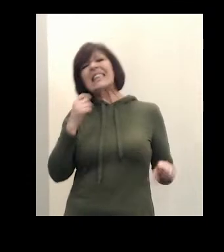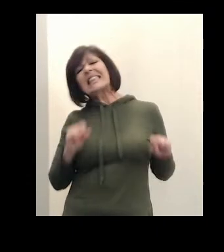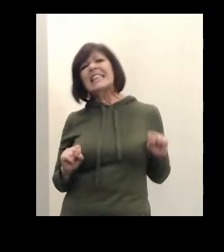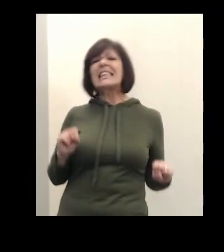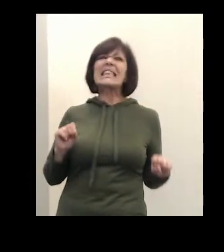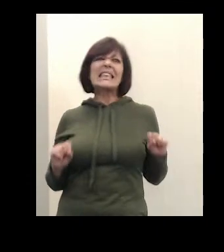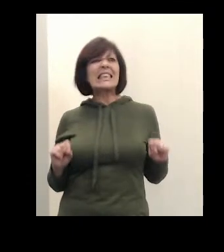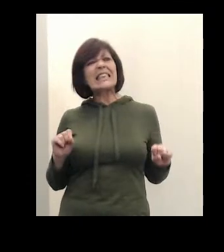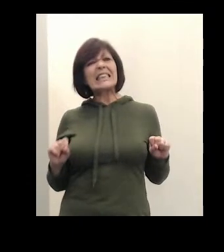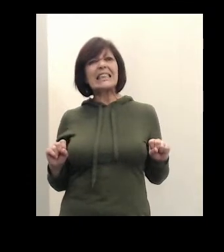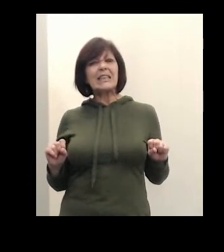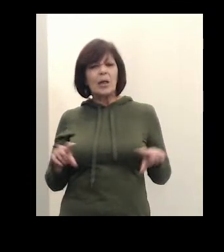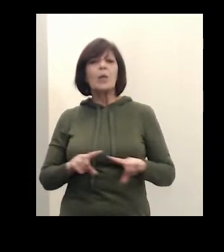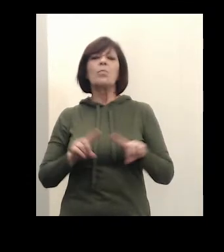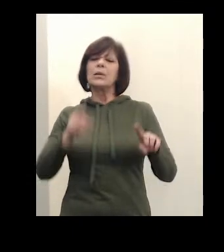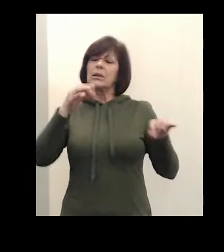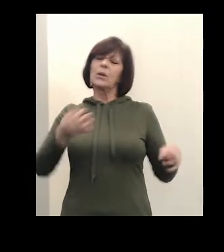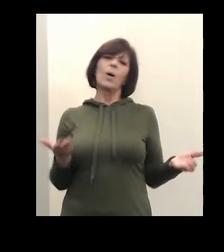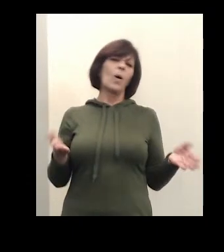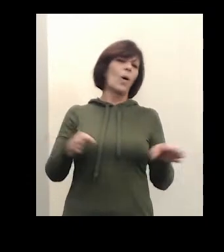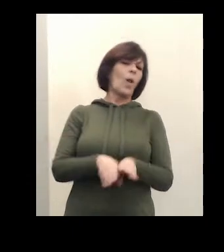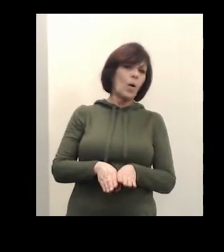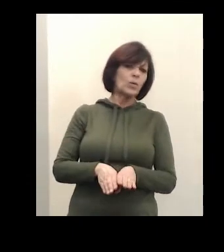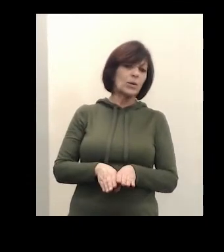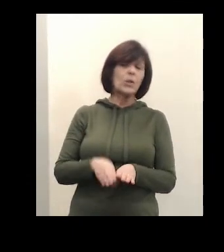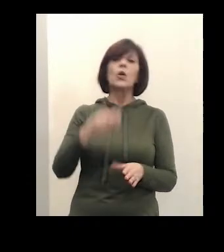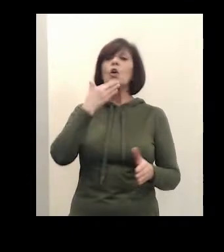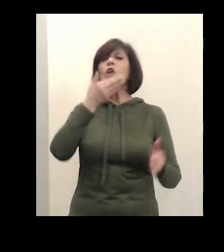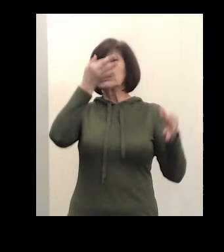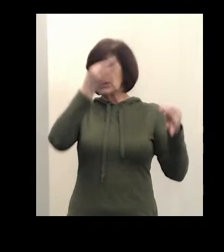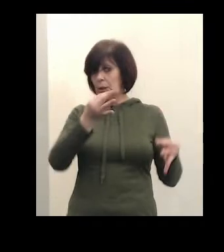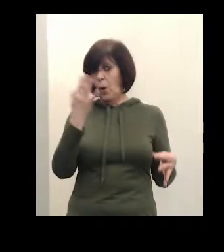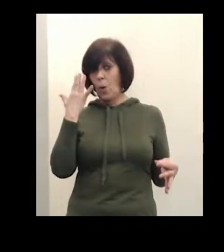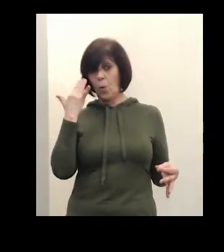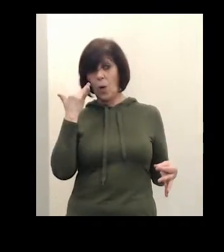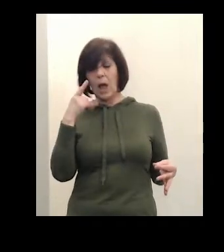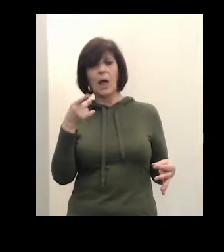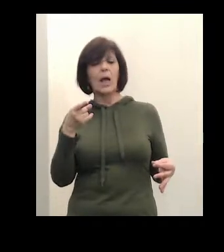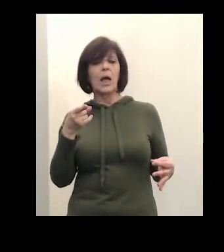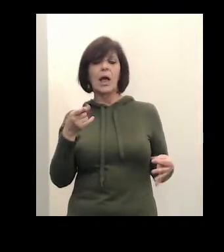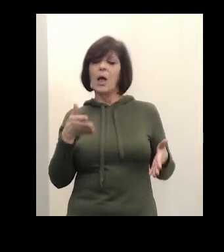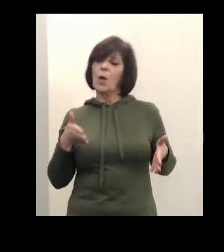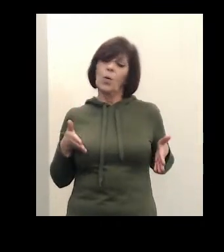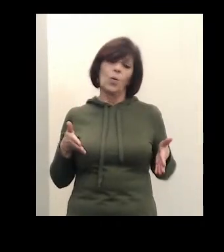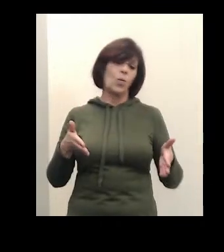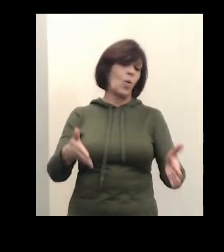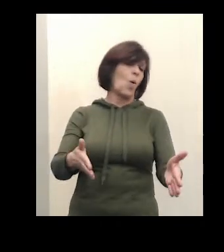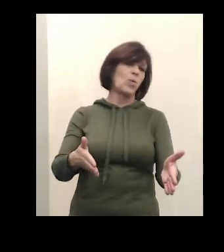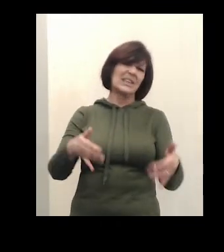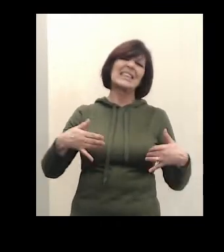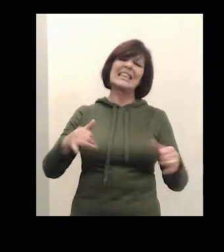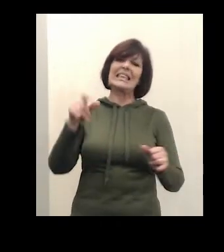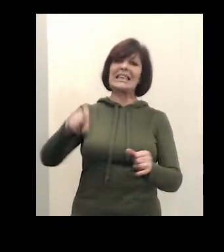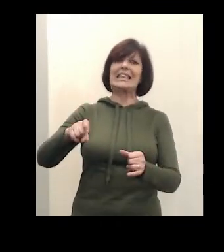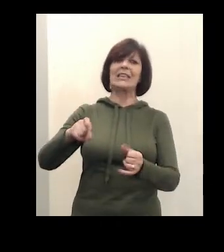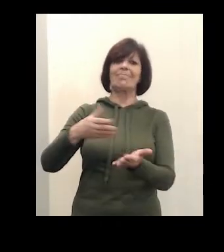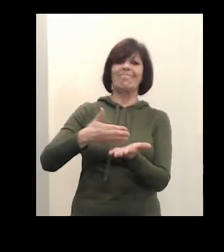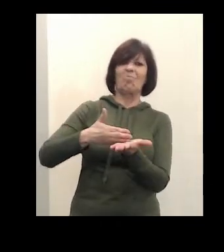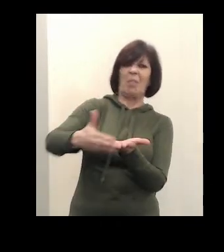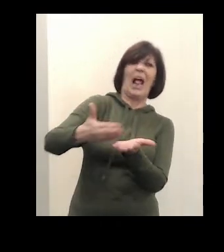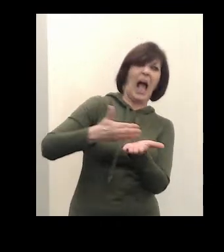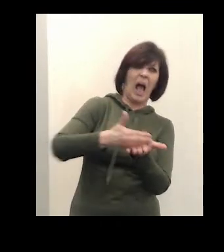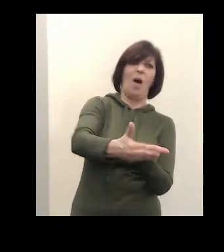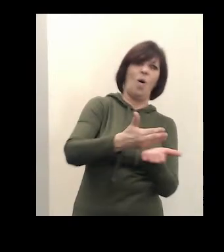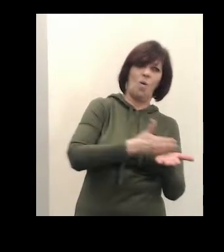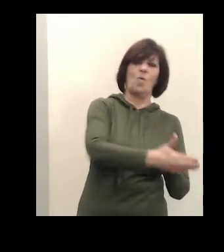school today. They changed their mind. That was a good decision, because there is still a lot of parts of the city of Buffalo that need to